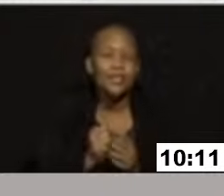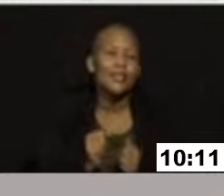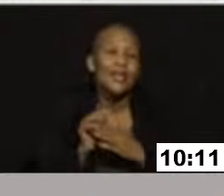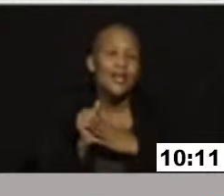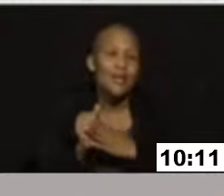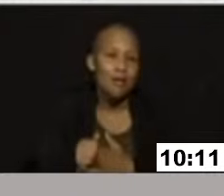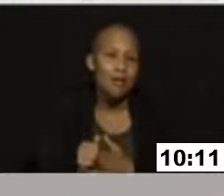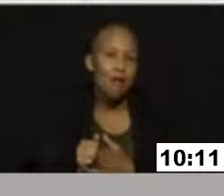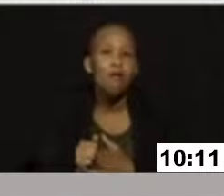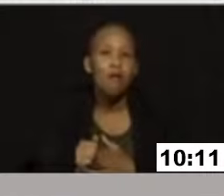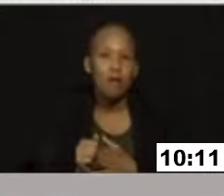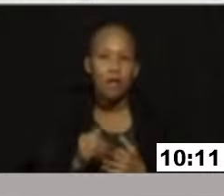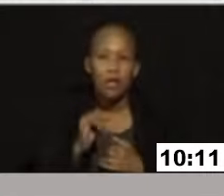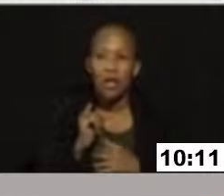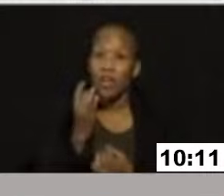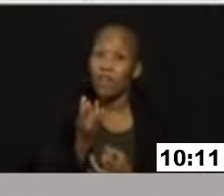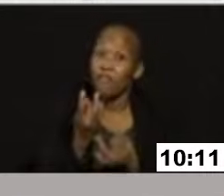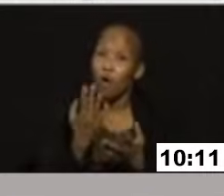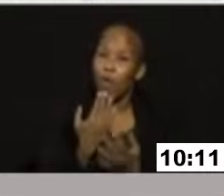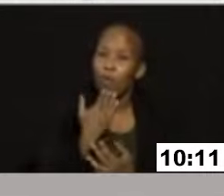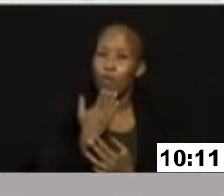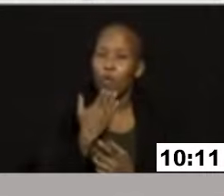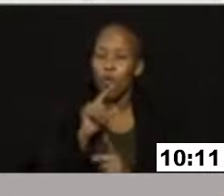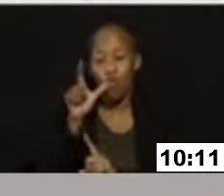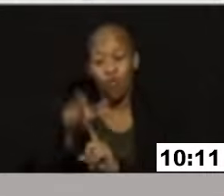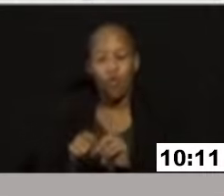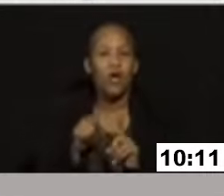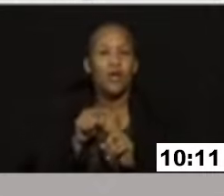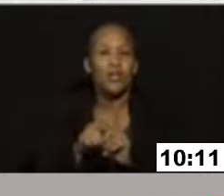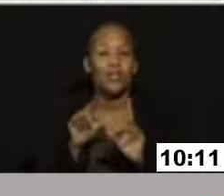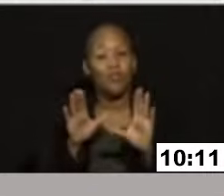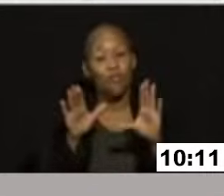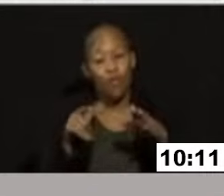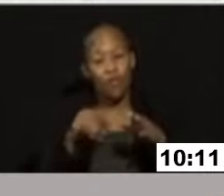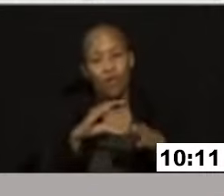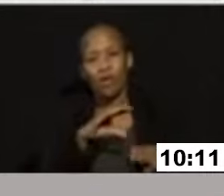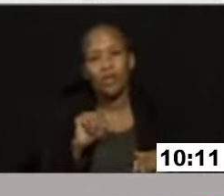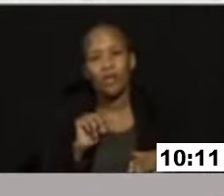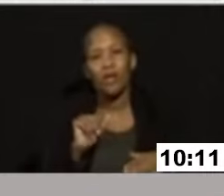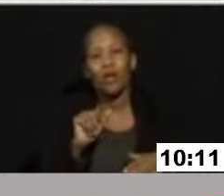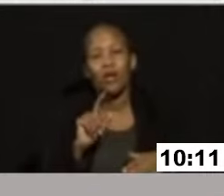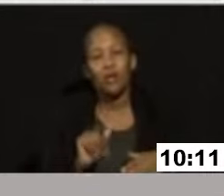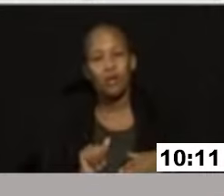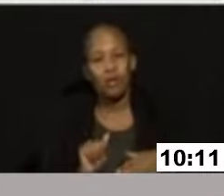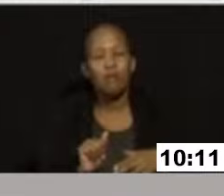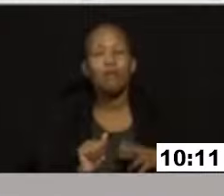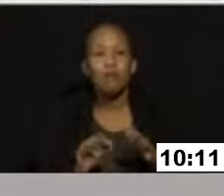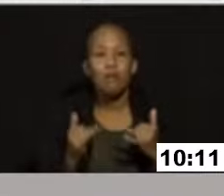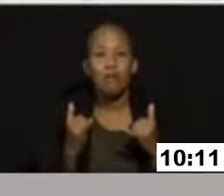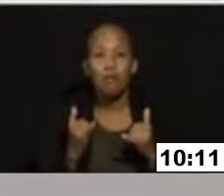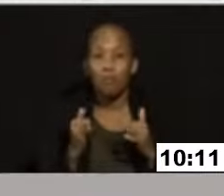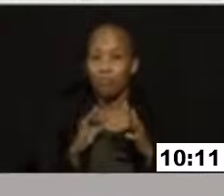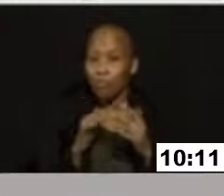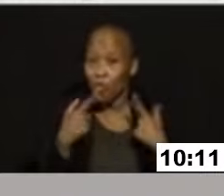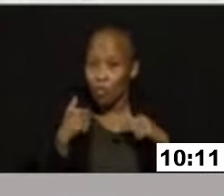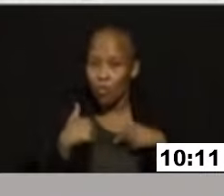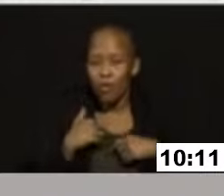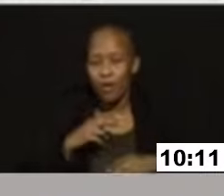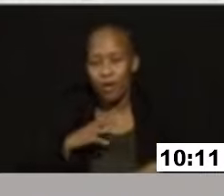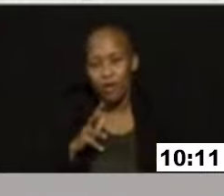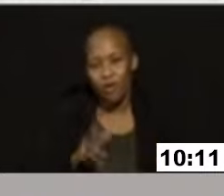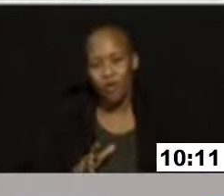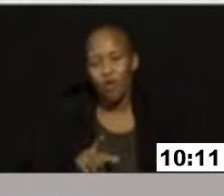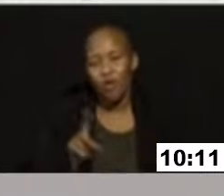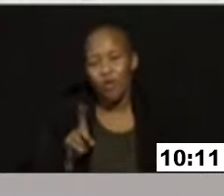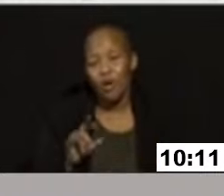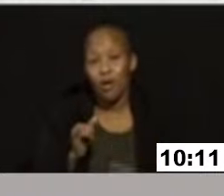informs the implicated person. Now, it's also important to know the initial filter, if you want, is that performed